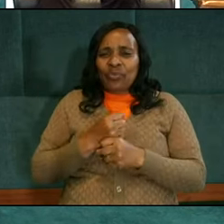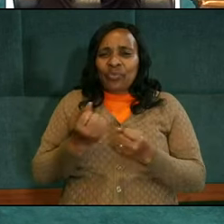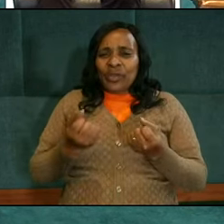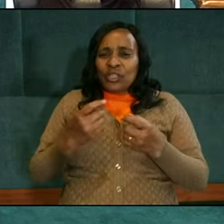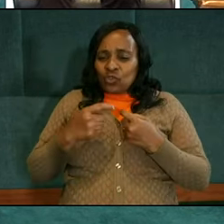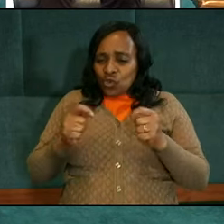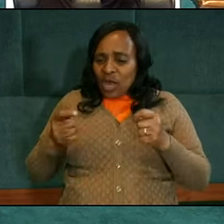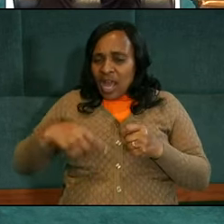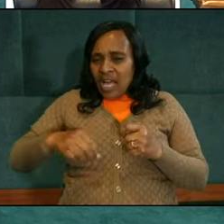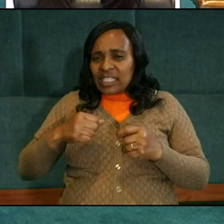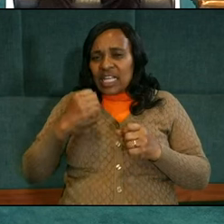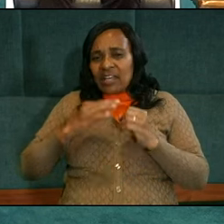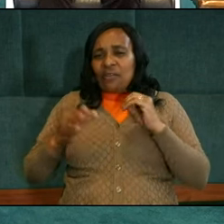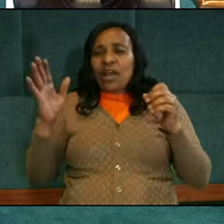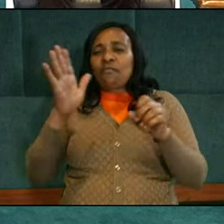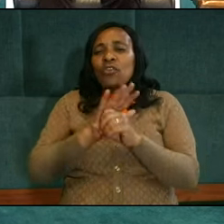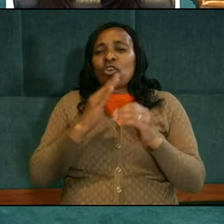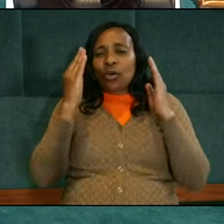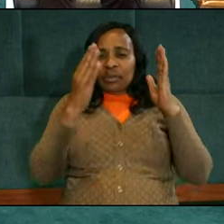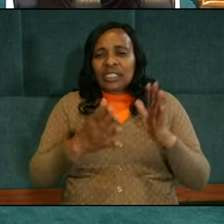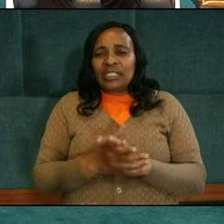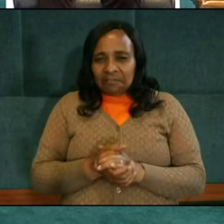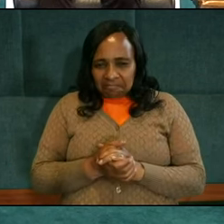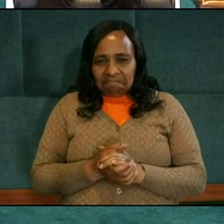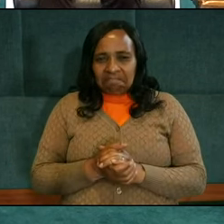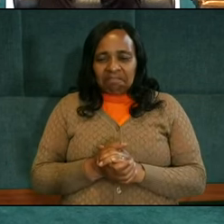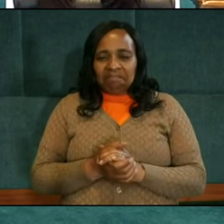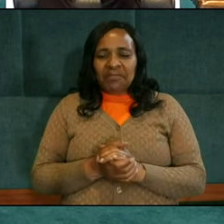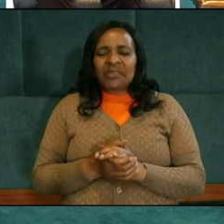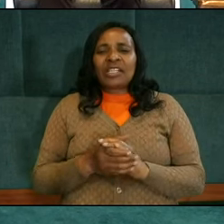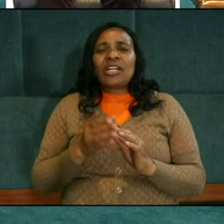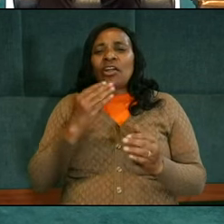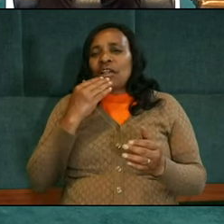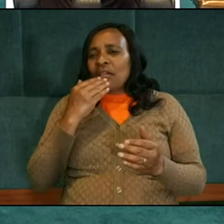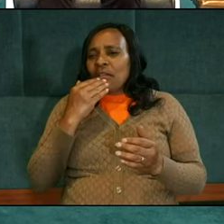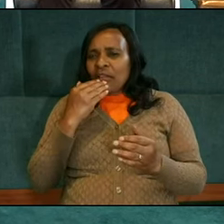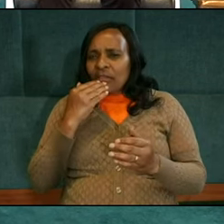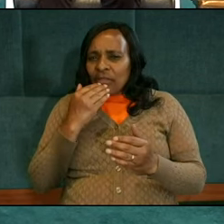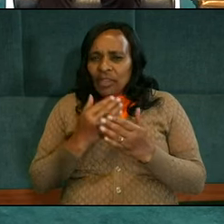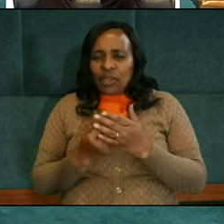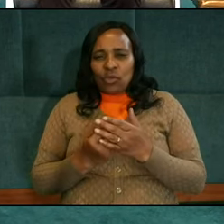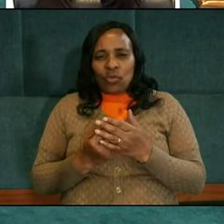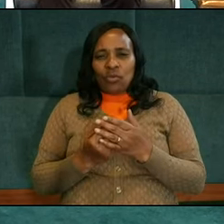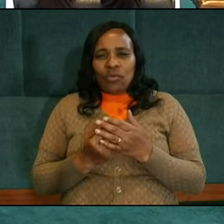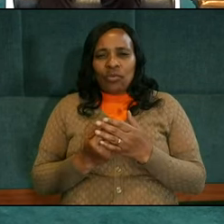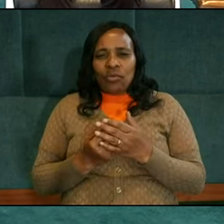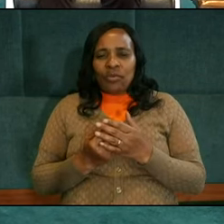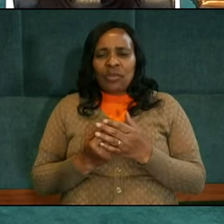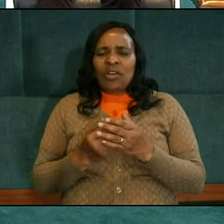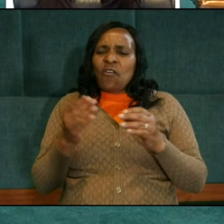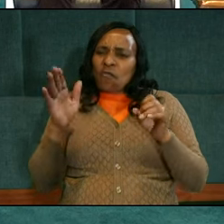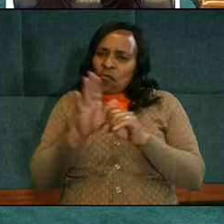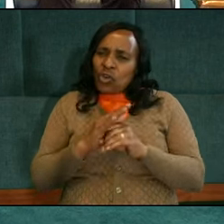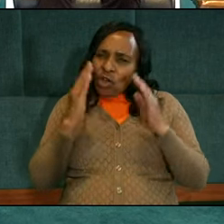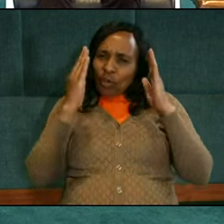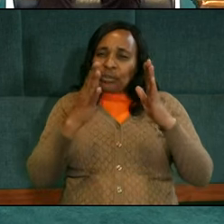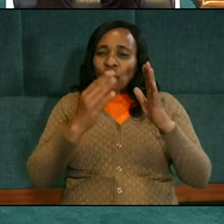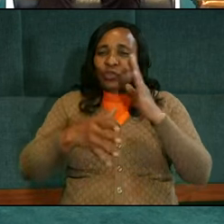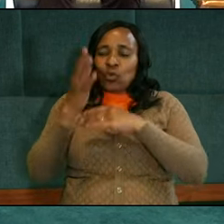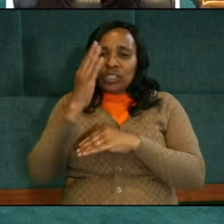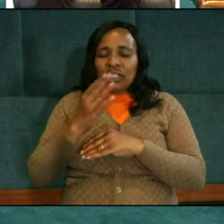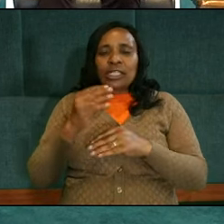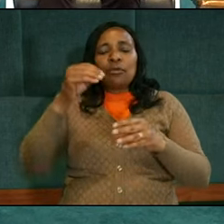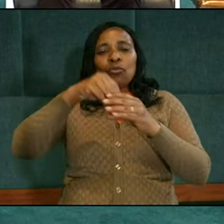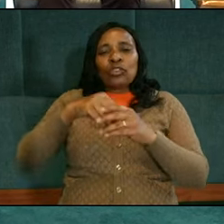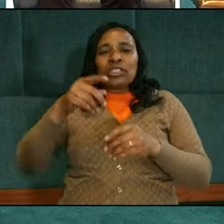committed to God? Being fully committed to God, mm-hmm. I think it puts us in a better position to